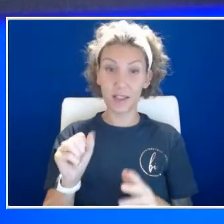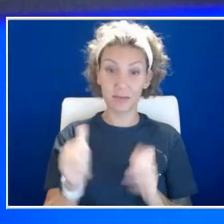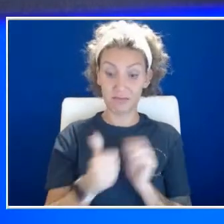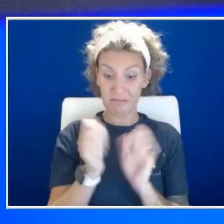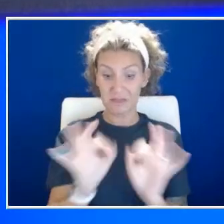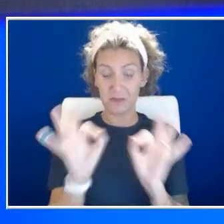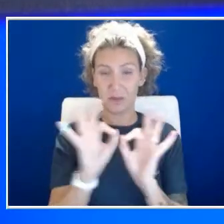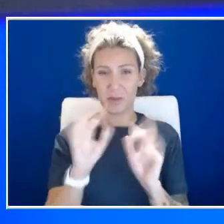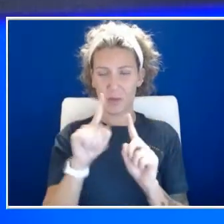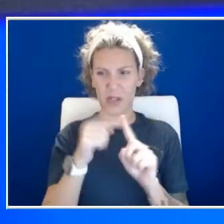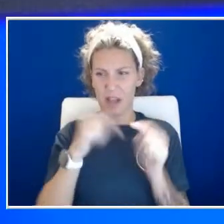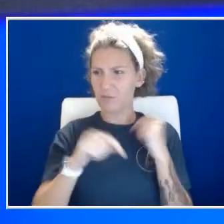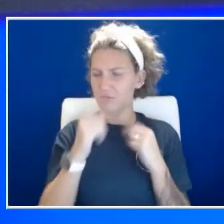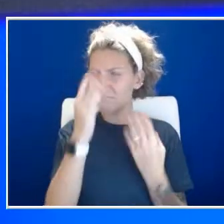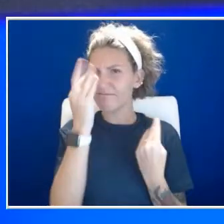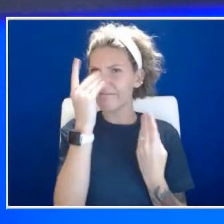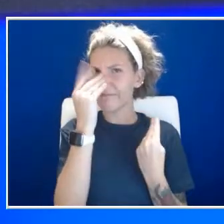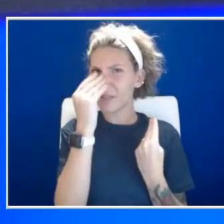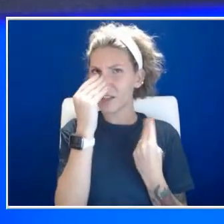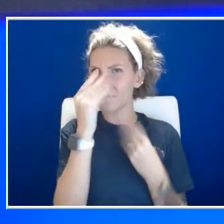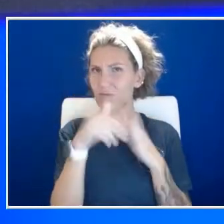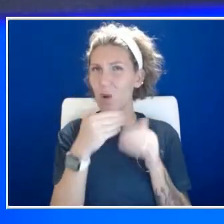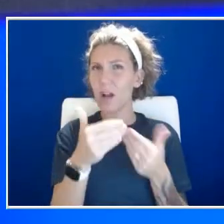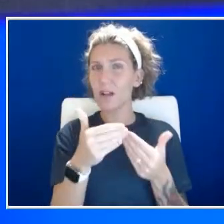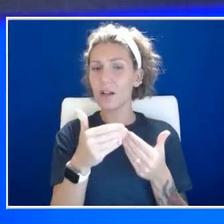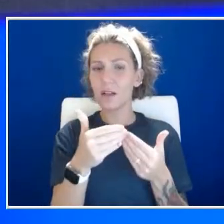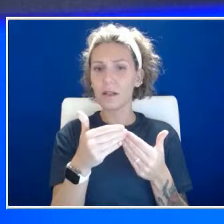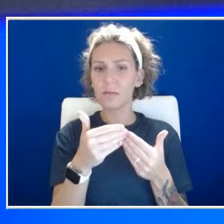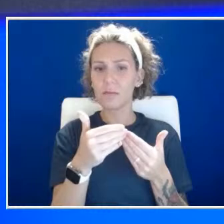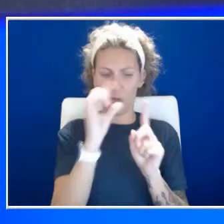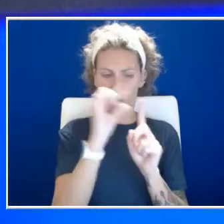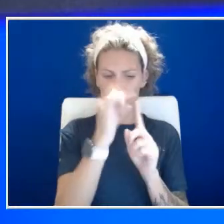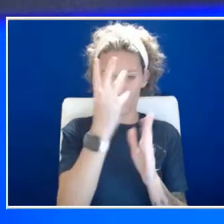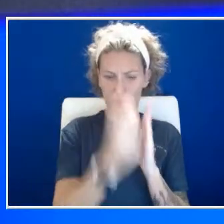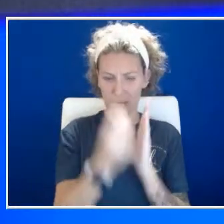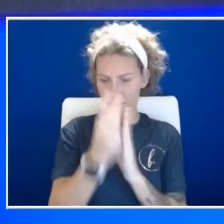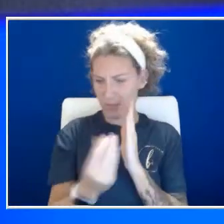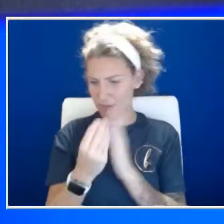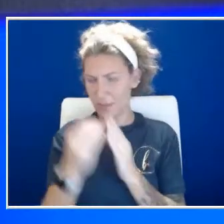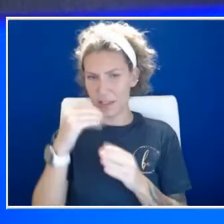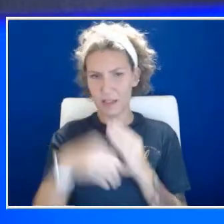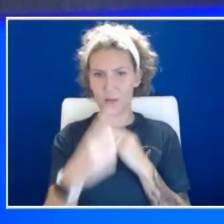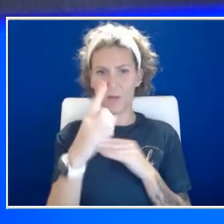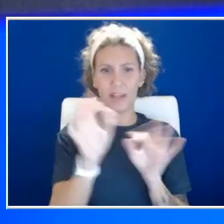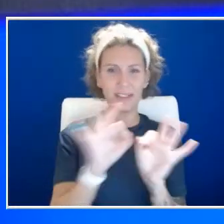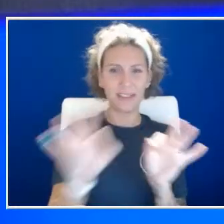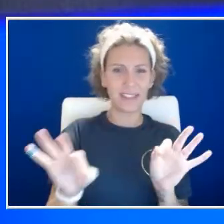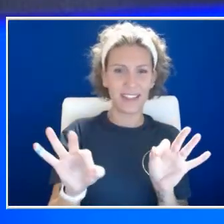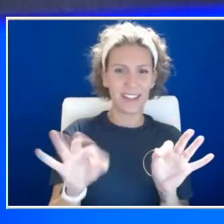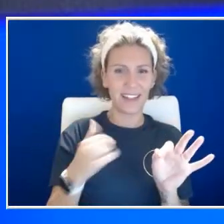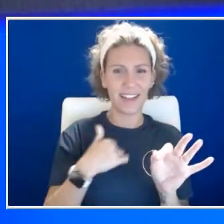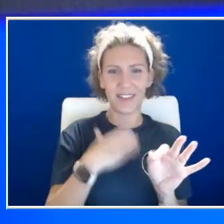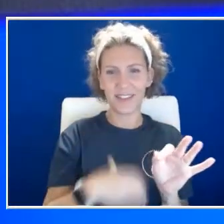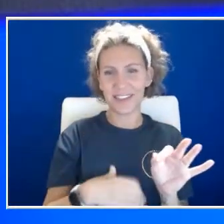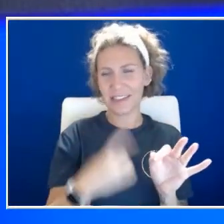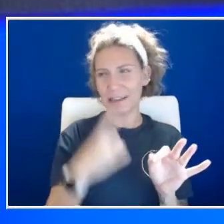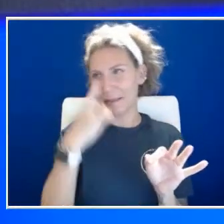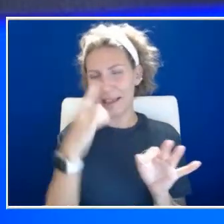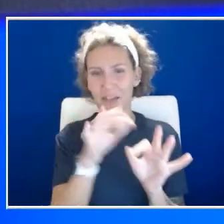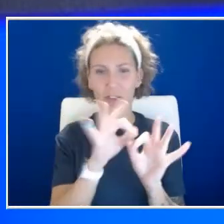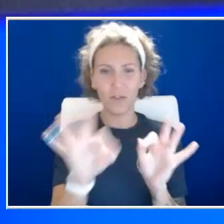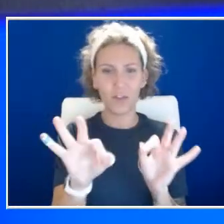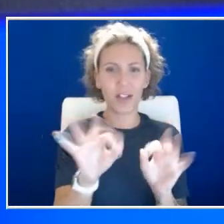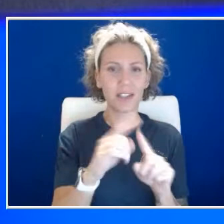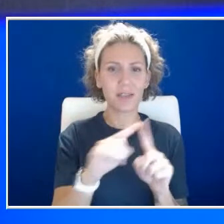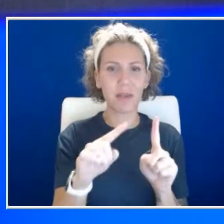it, I would have missing words in a phrase. And I wish I could think of a phrase right now, but I would have missing